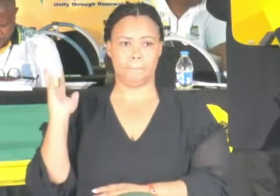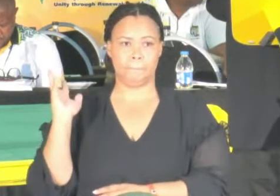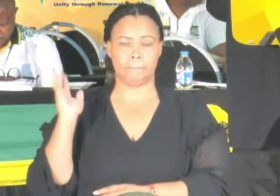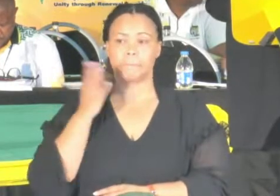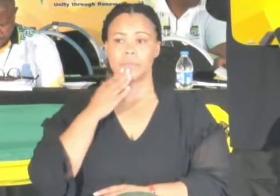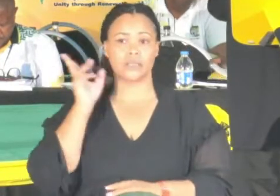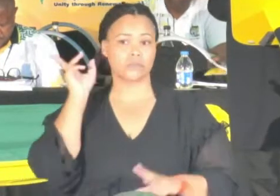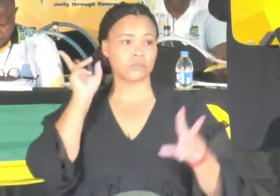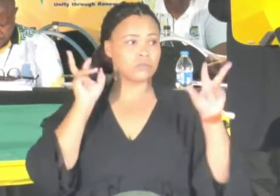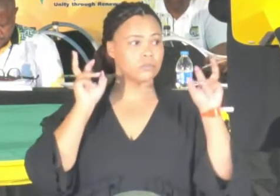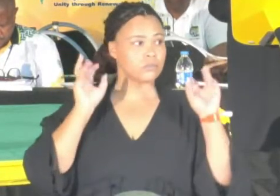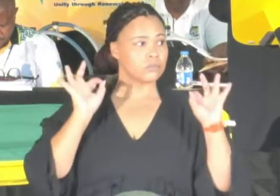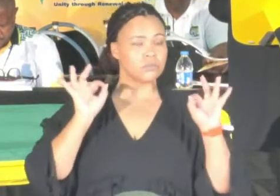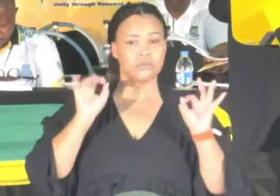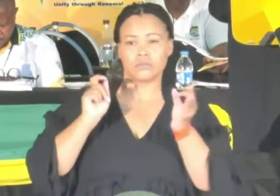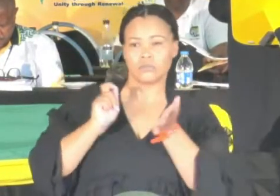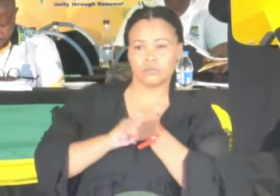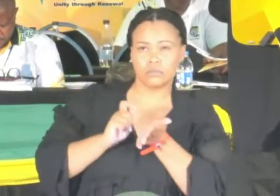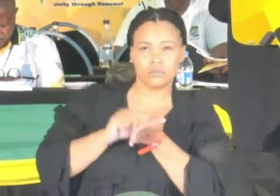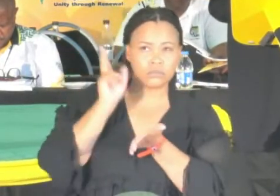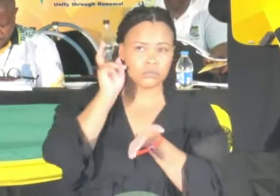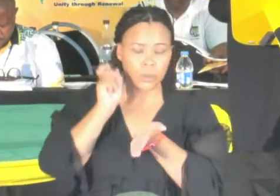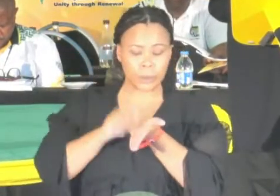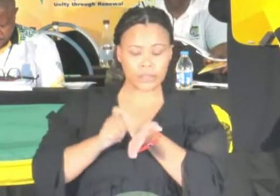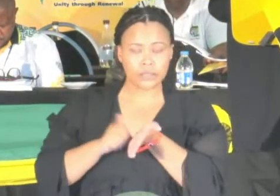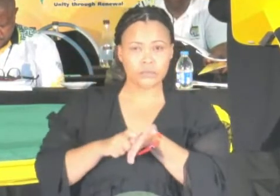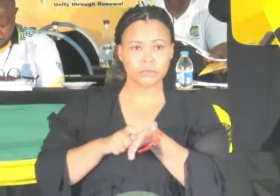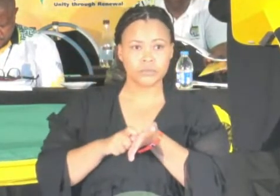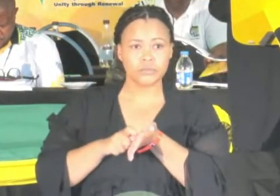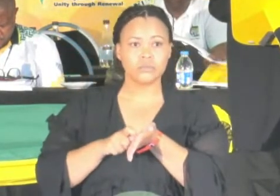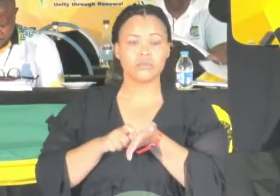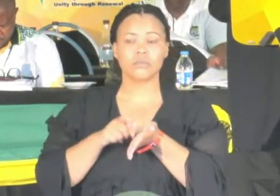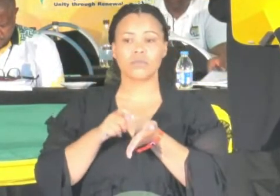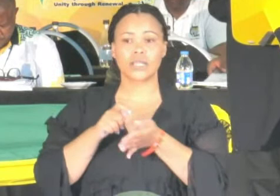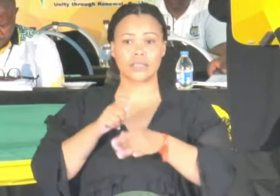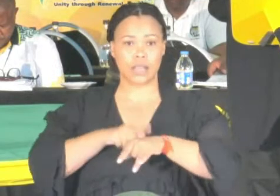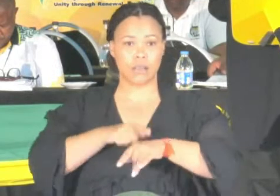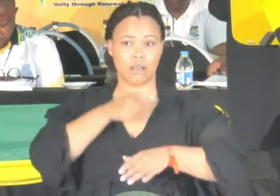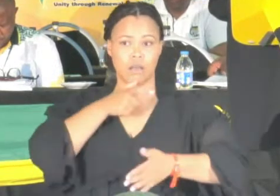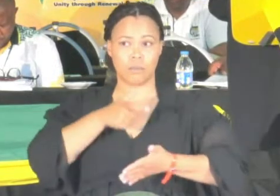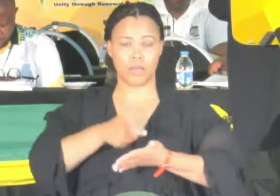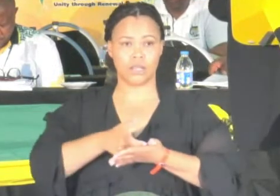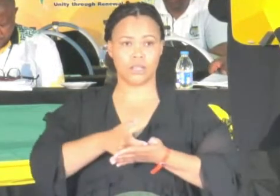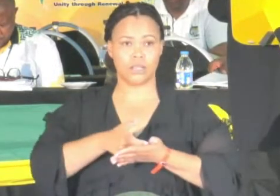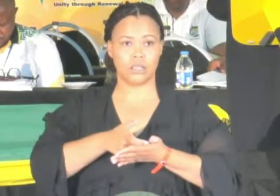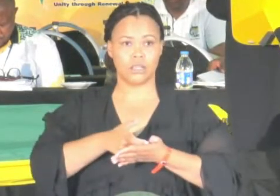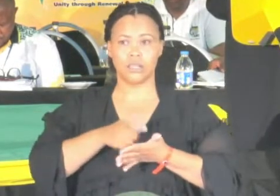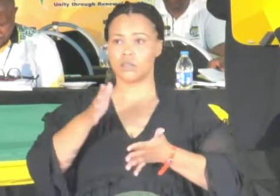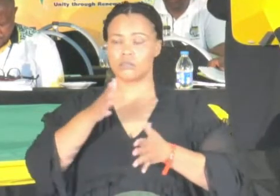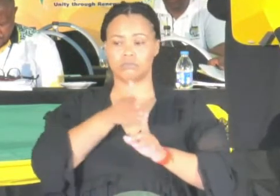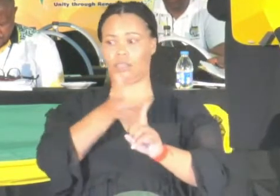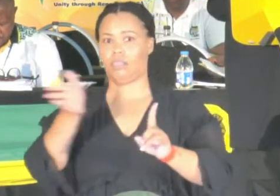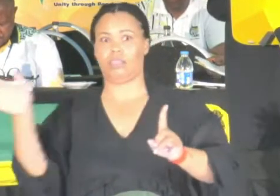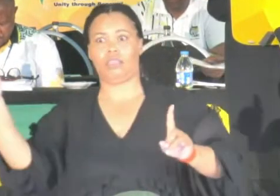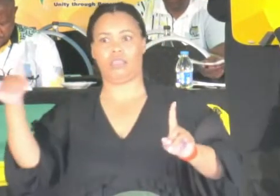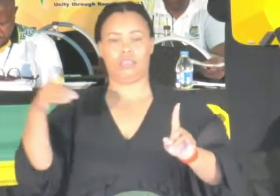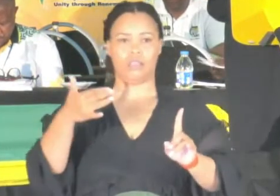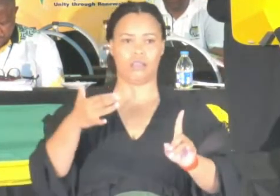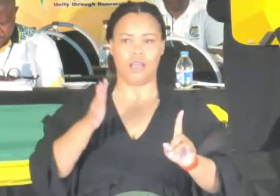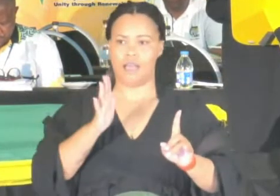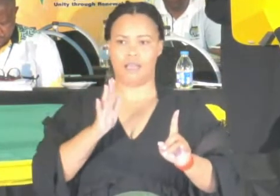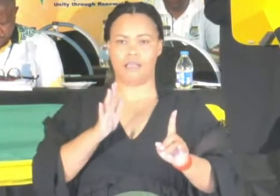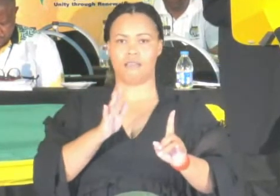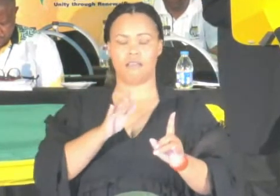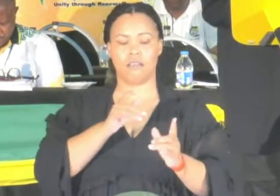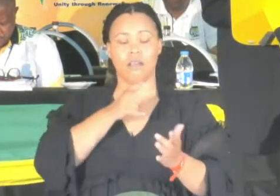We listen carefully, we write notes. When we are called upon to comment, we don't go all over. We comment